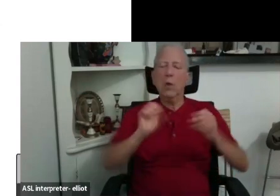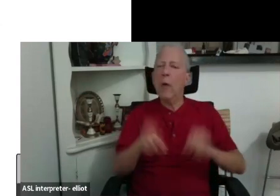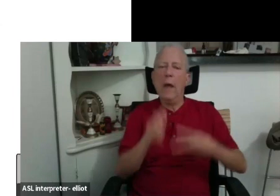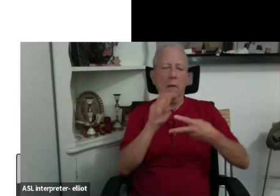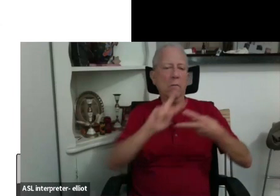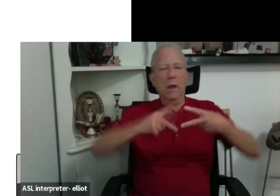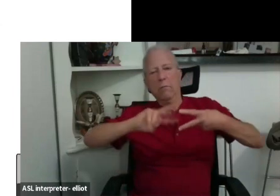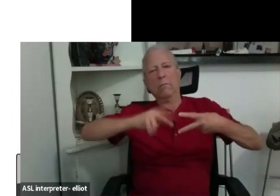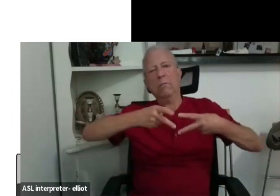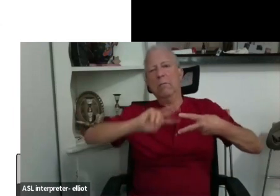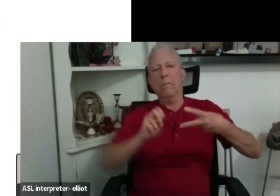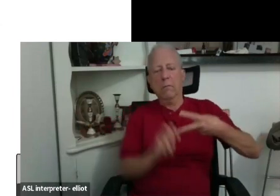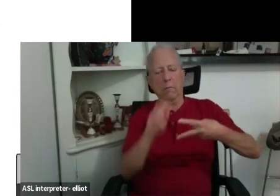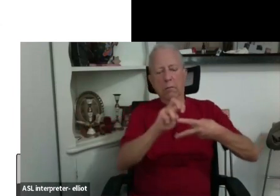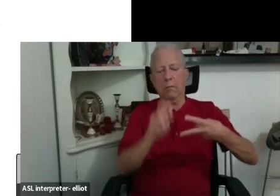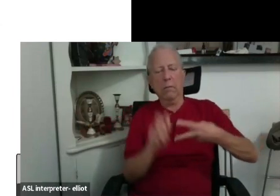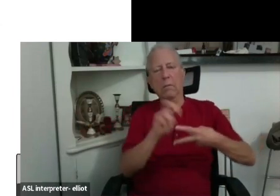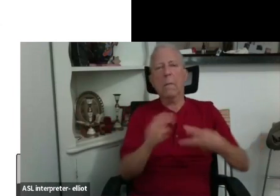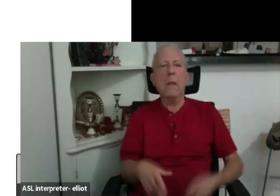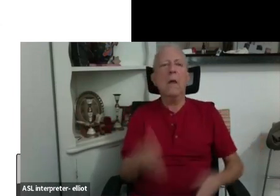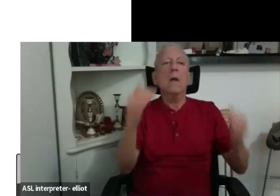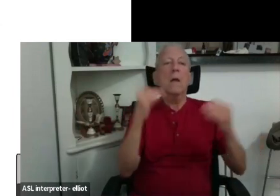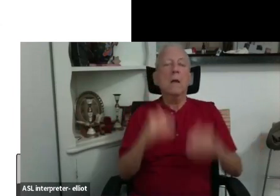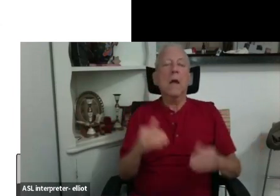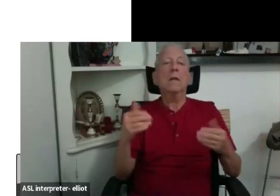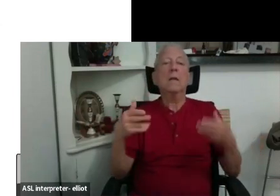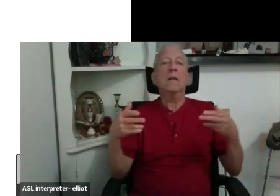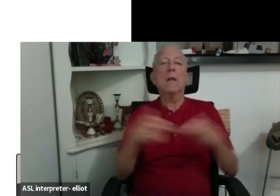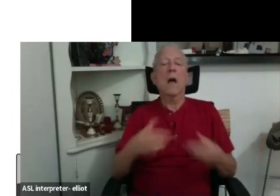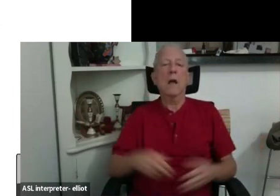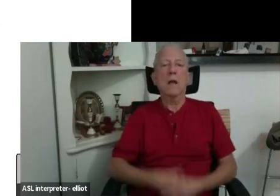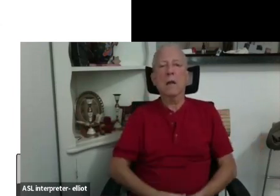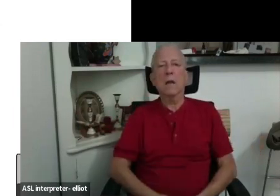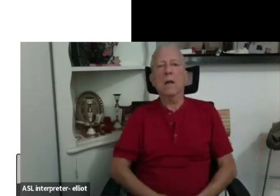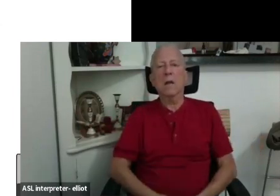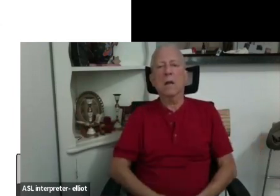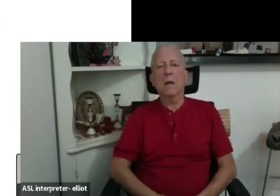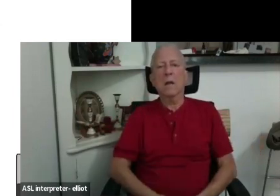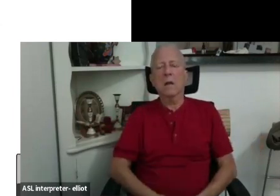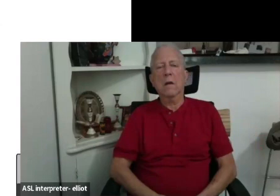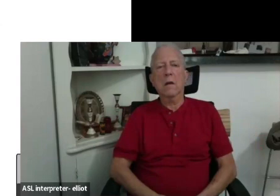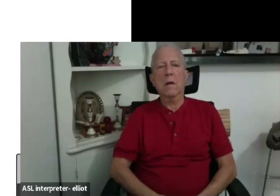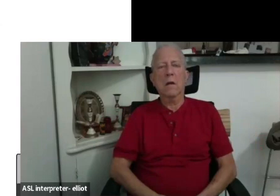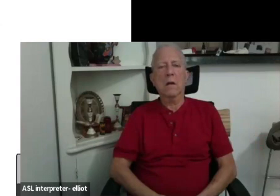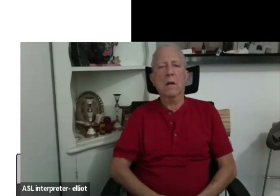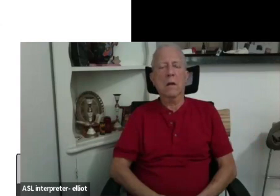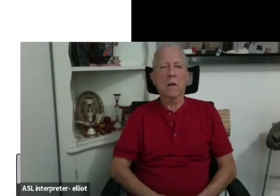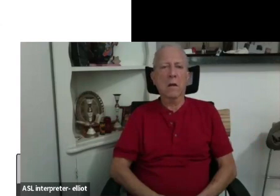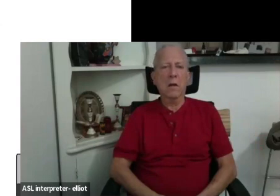review. And then the next slide, I just wanted to open this chart.